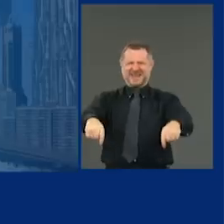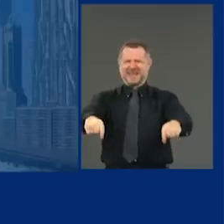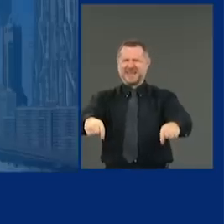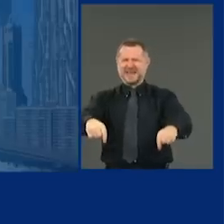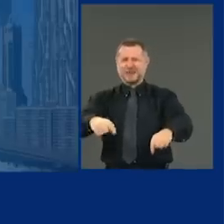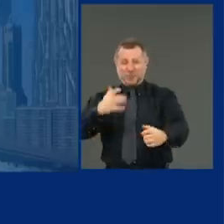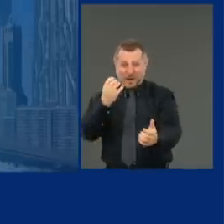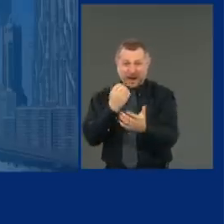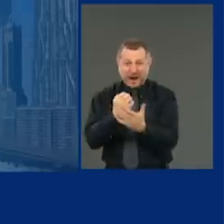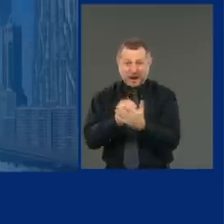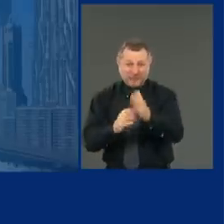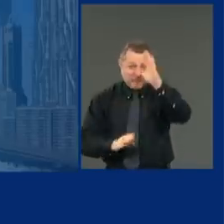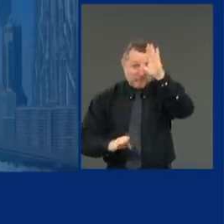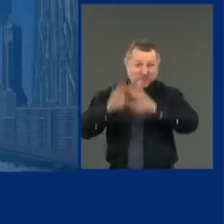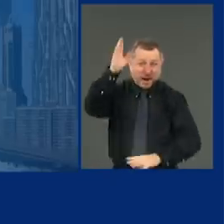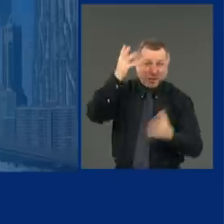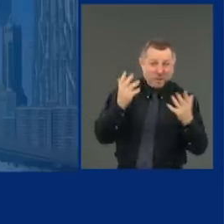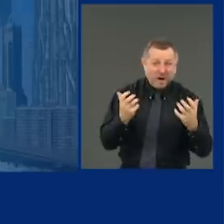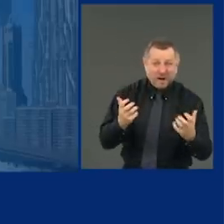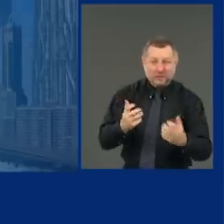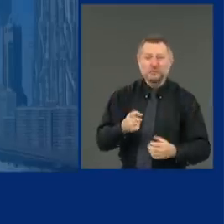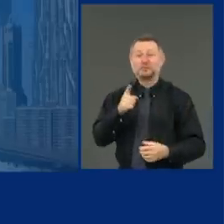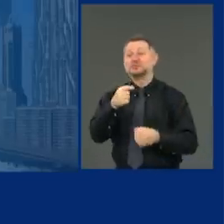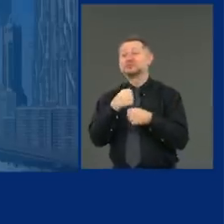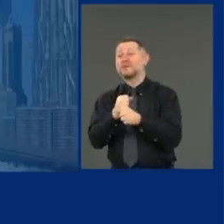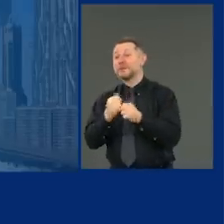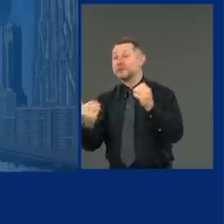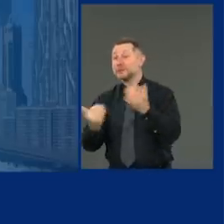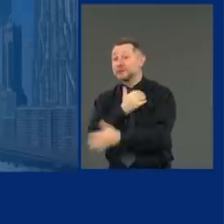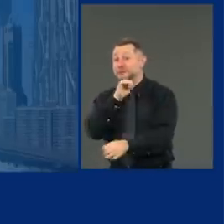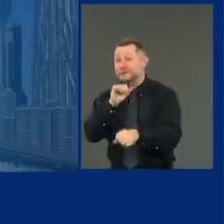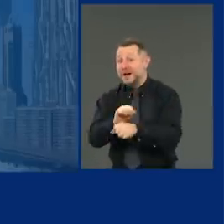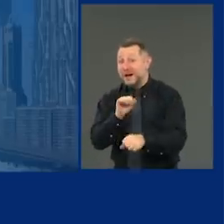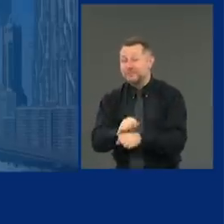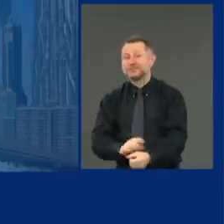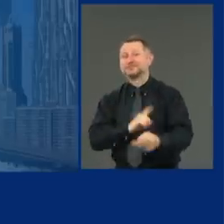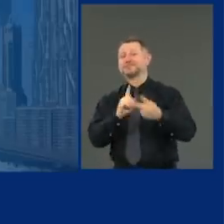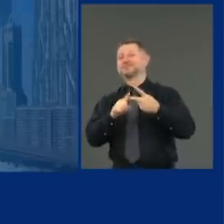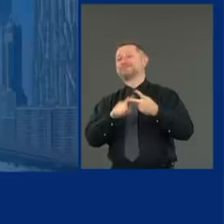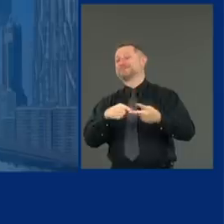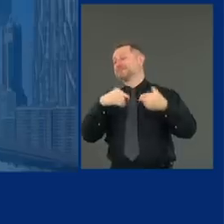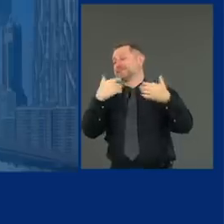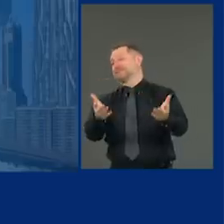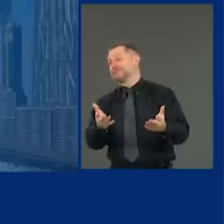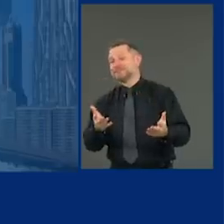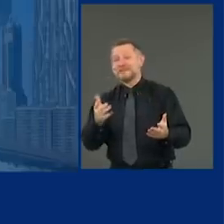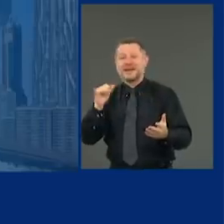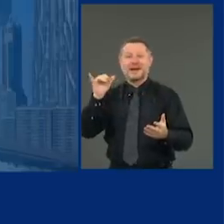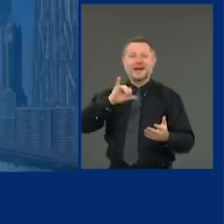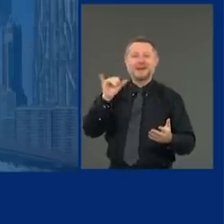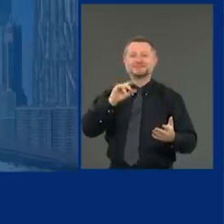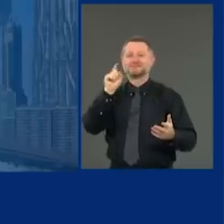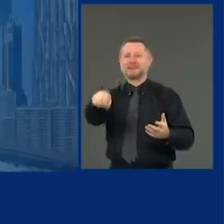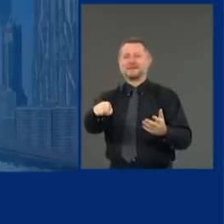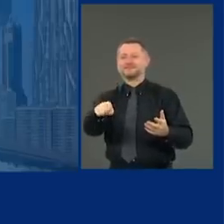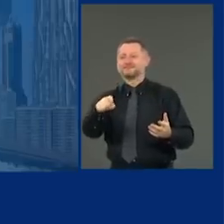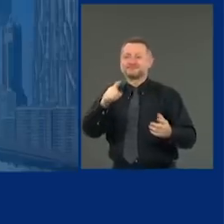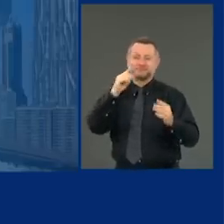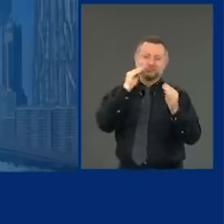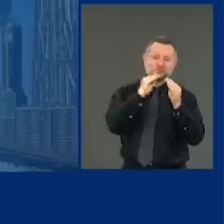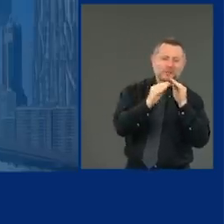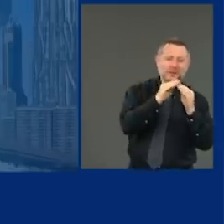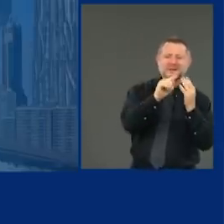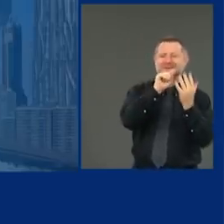economy, you need to create jobs, and you need to renew and repair this